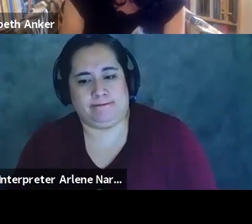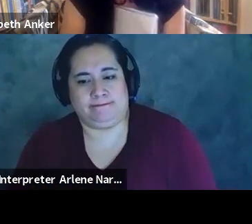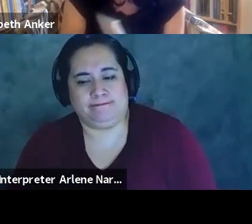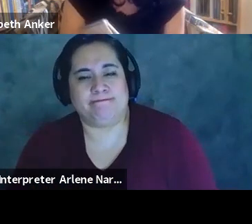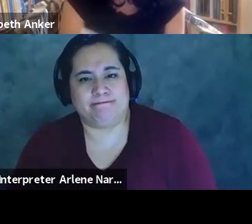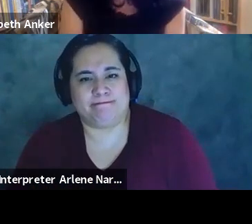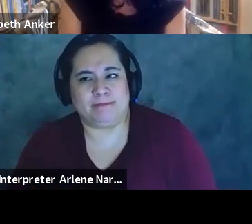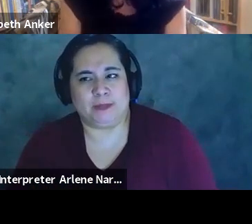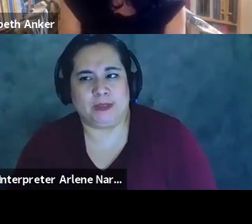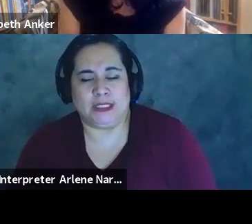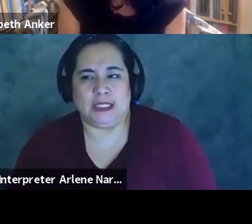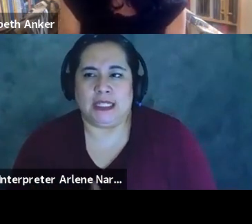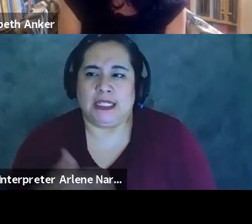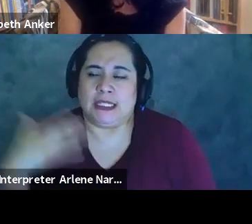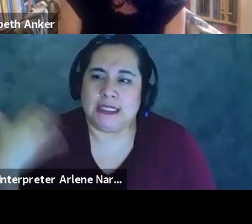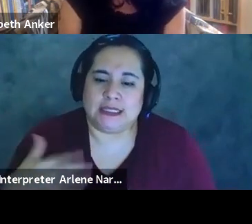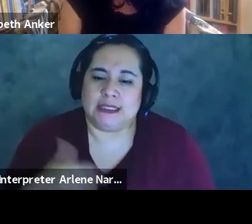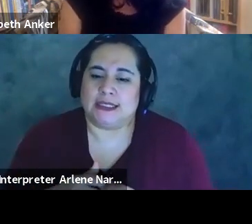is polemical, if